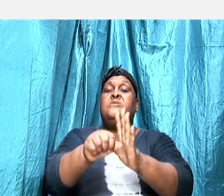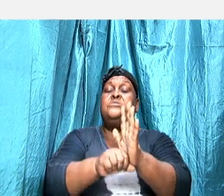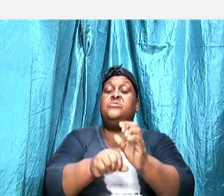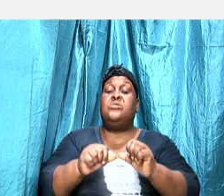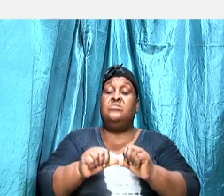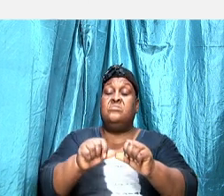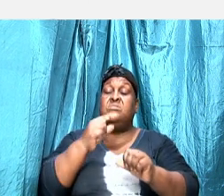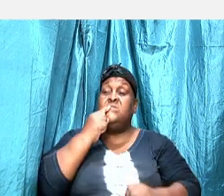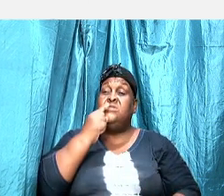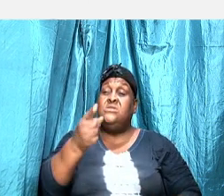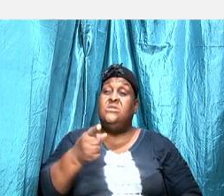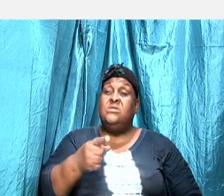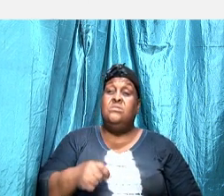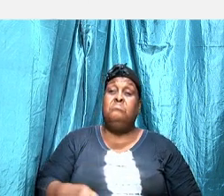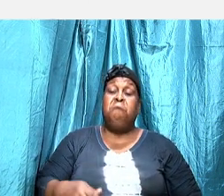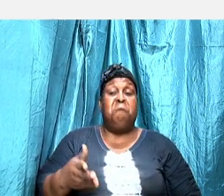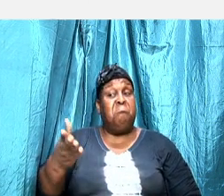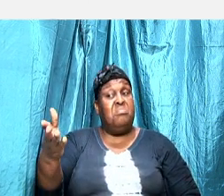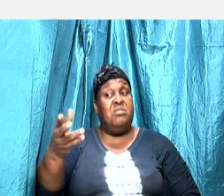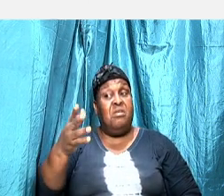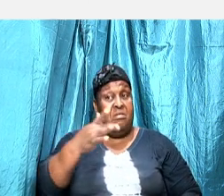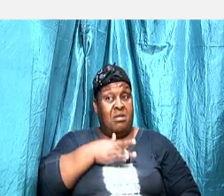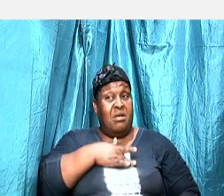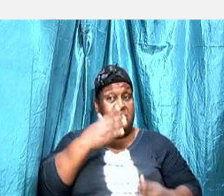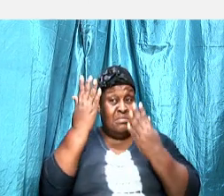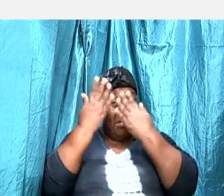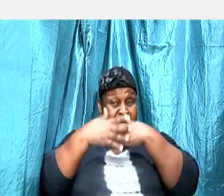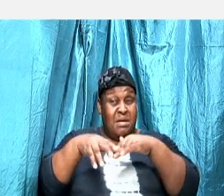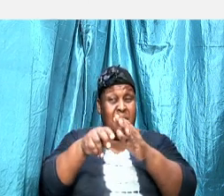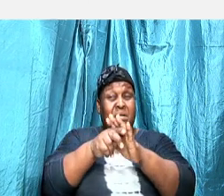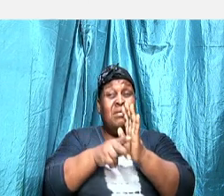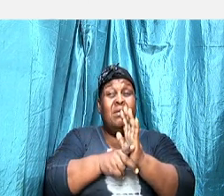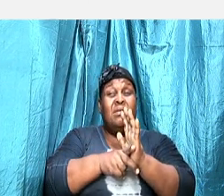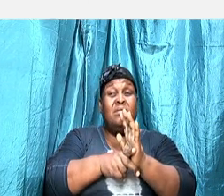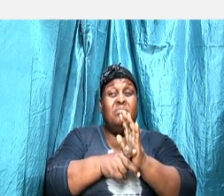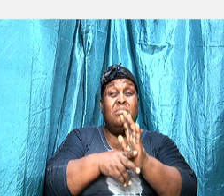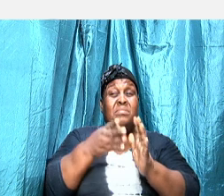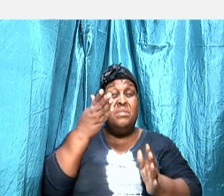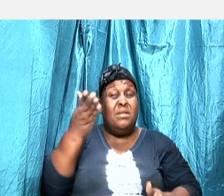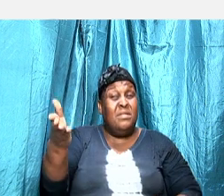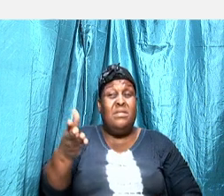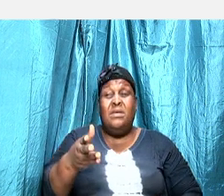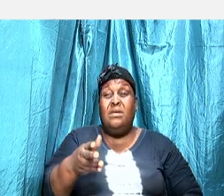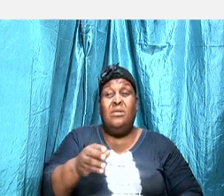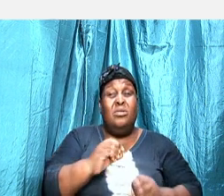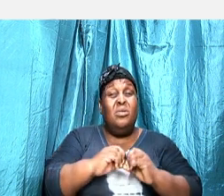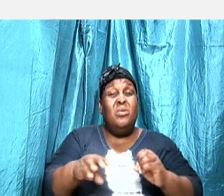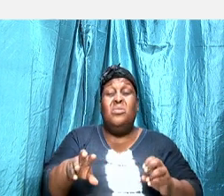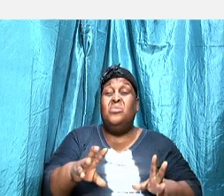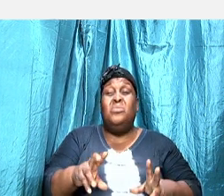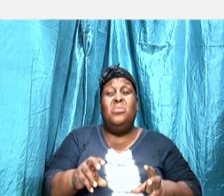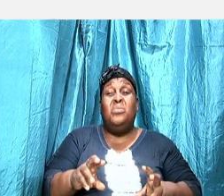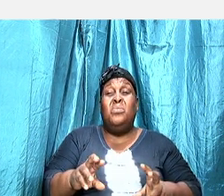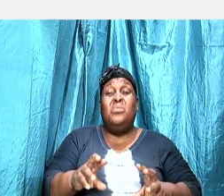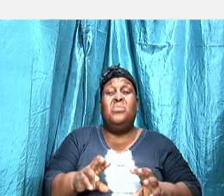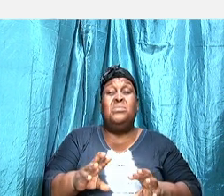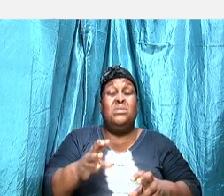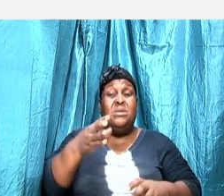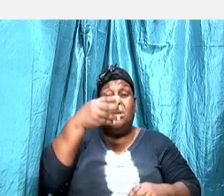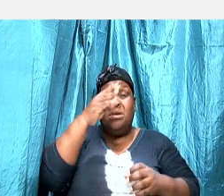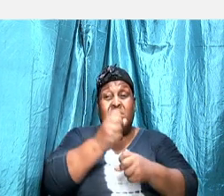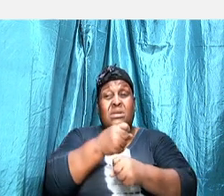that their hearts were darkened because they did not treat God the way he deserved.